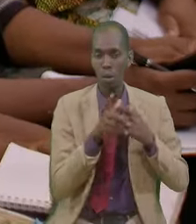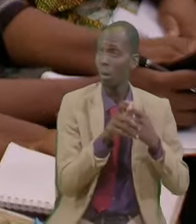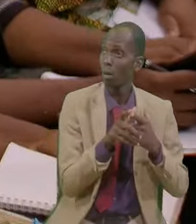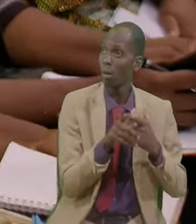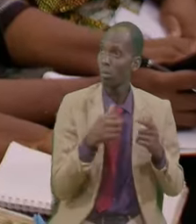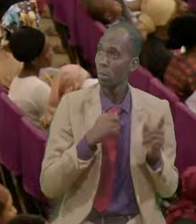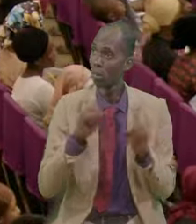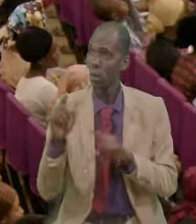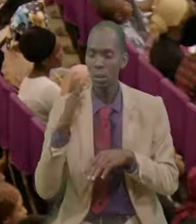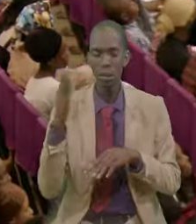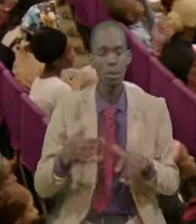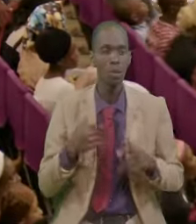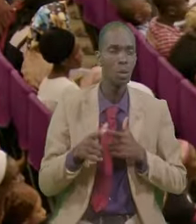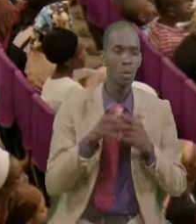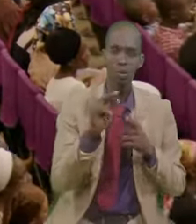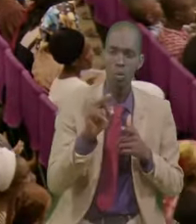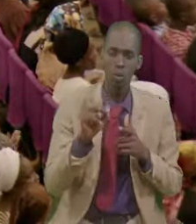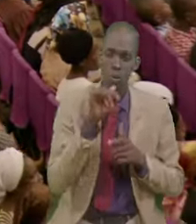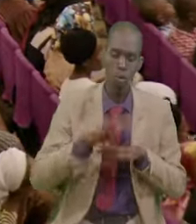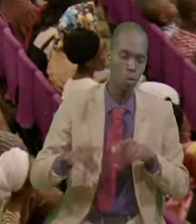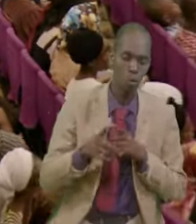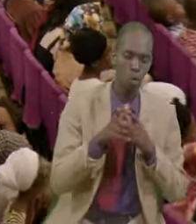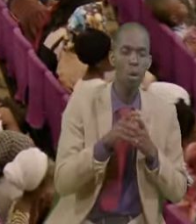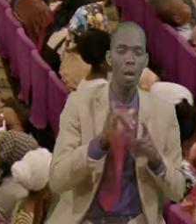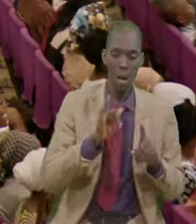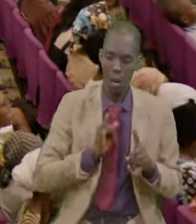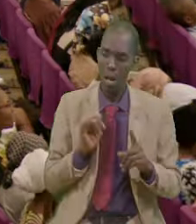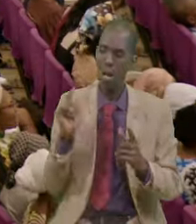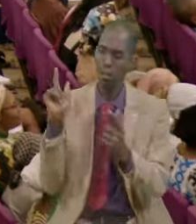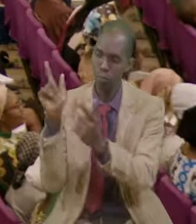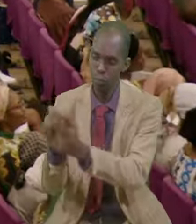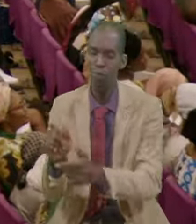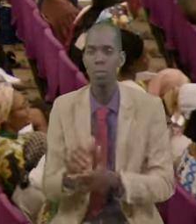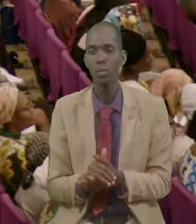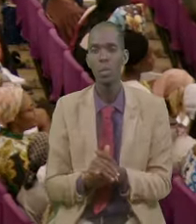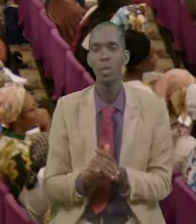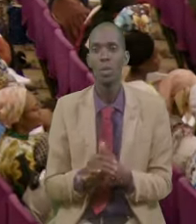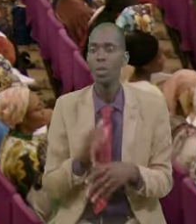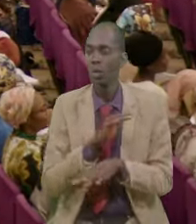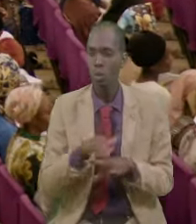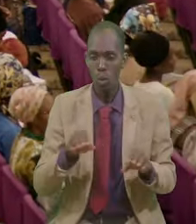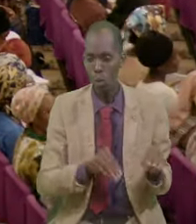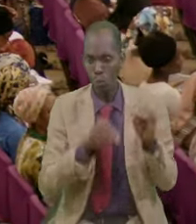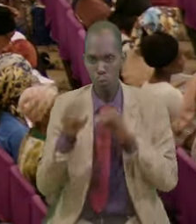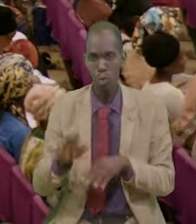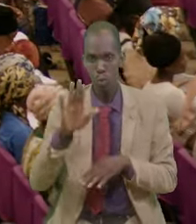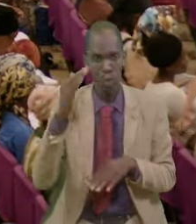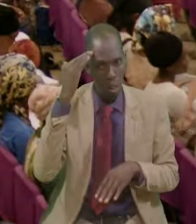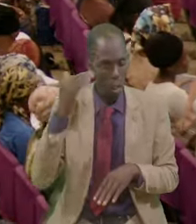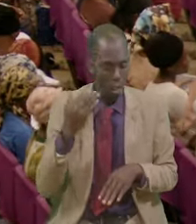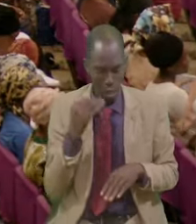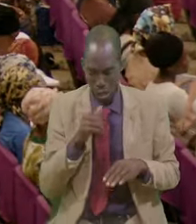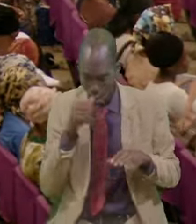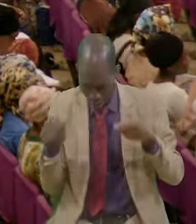run away. I come. Don't put your head in the sand and say, I don't know what I'm going to